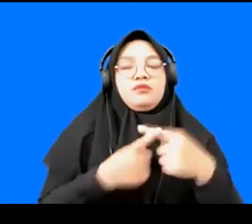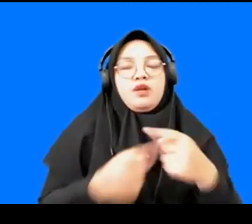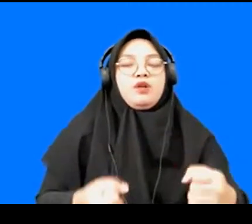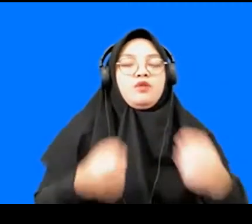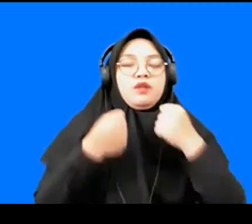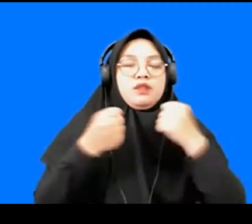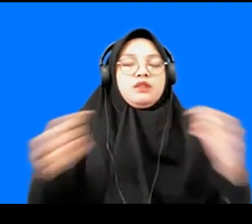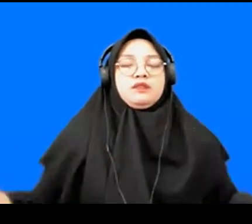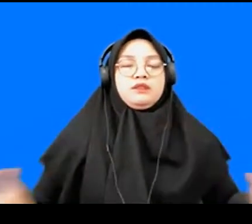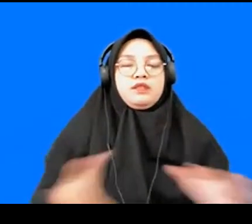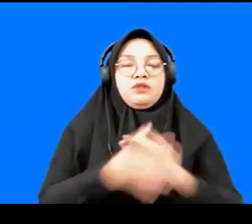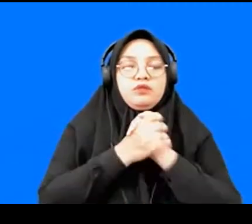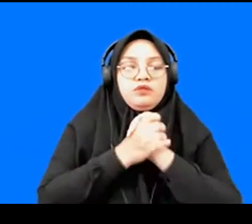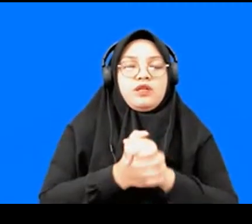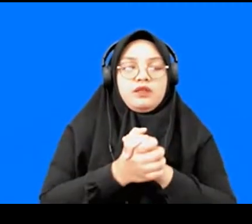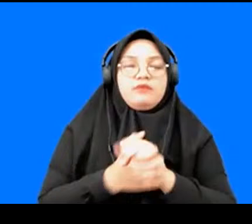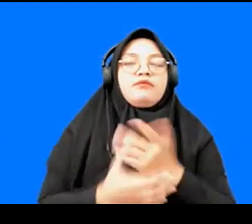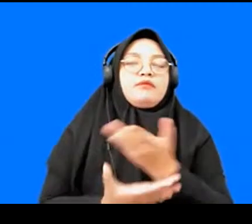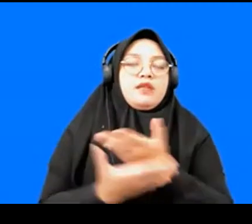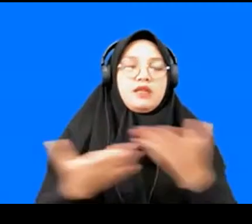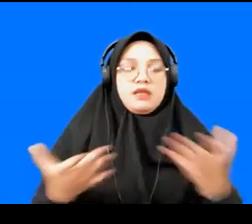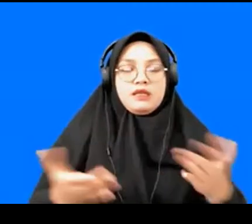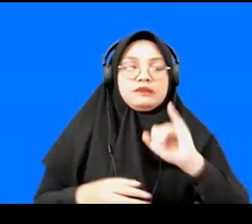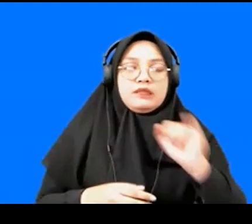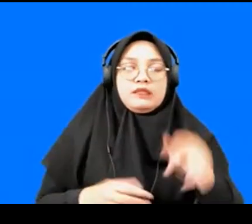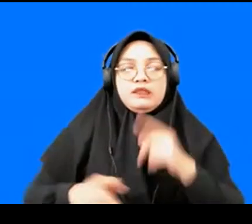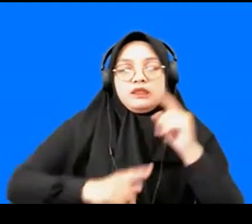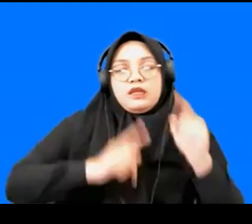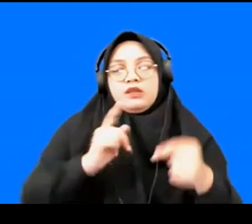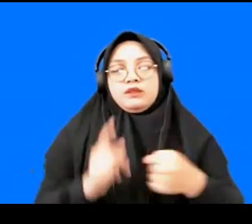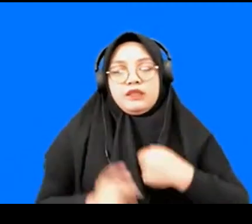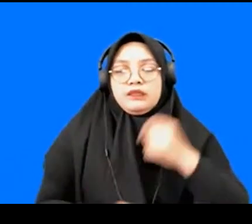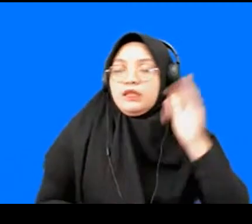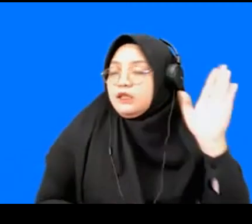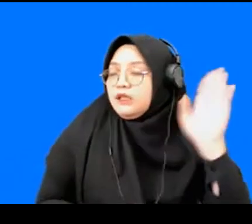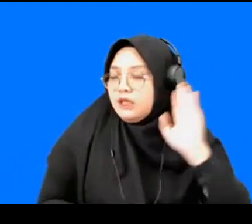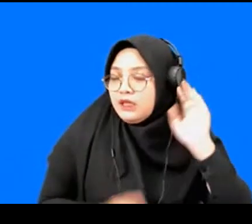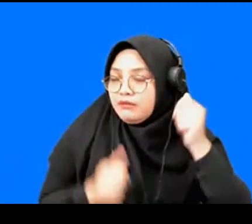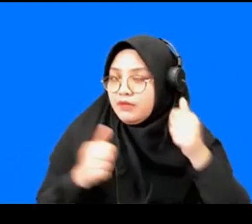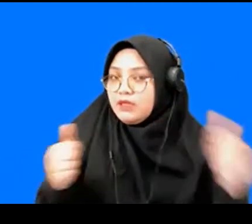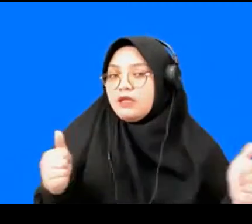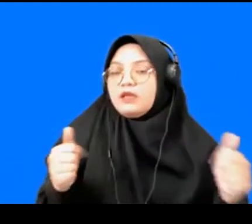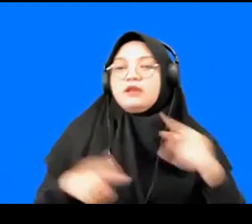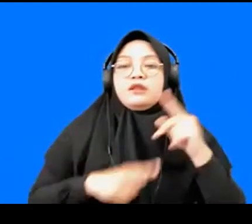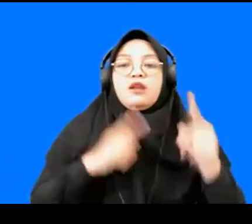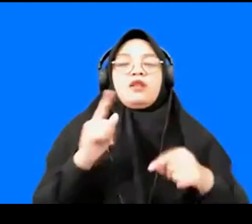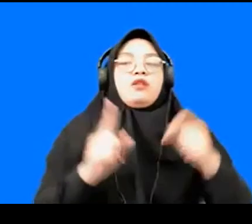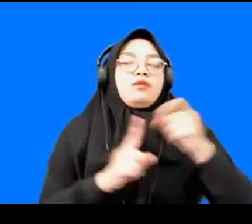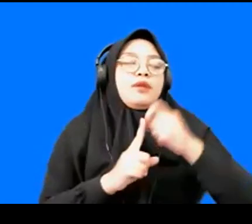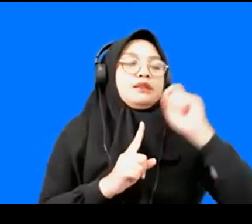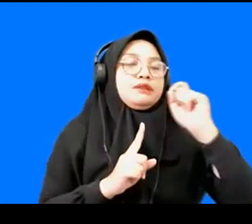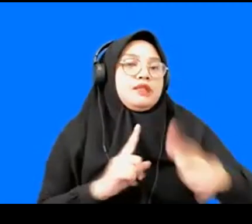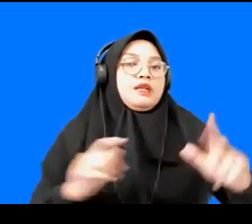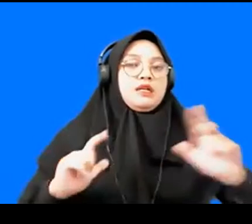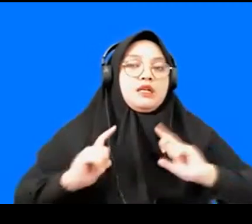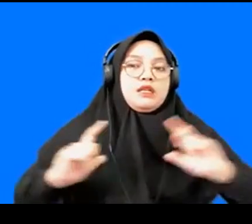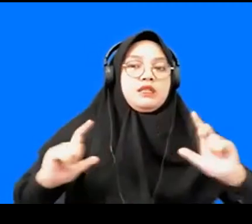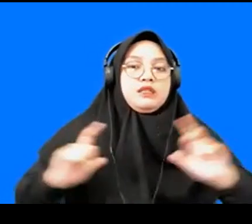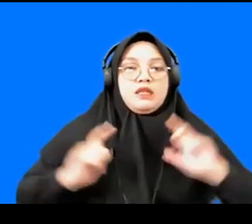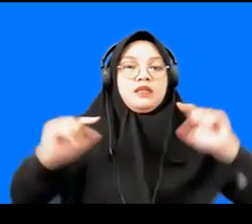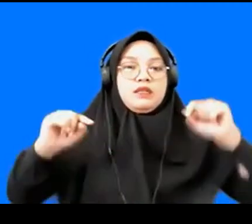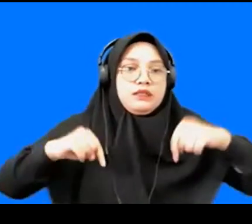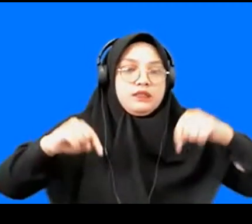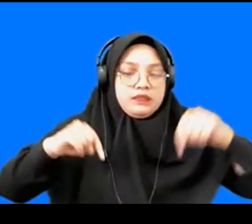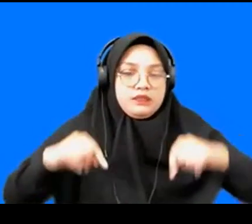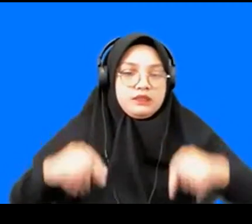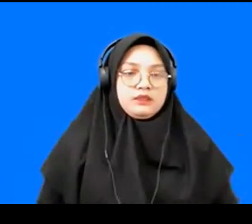if I'm hearing correctly, is that, you know, wealth tax is not, you know, it's not the end goal in itself, but then how